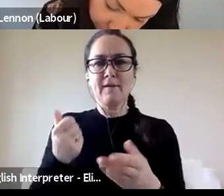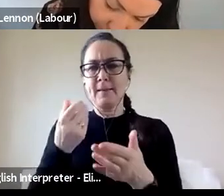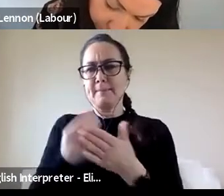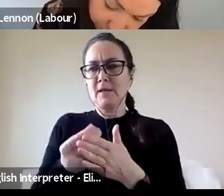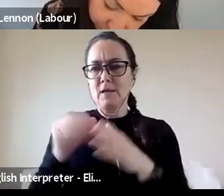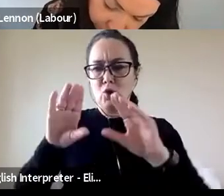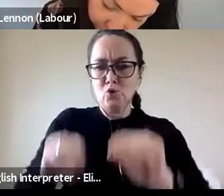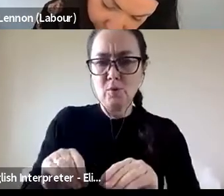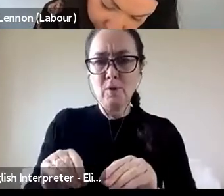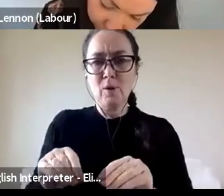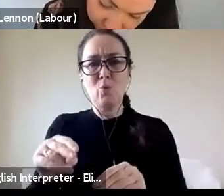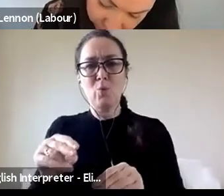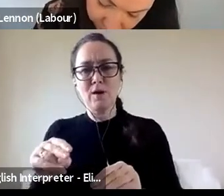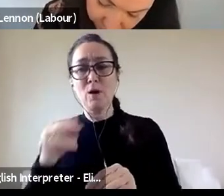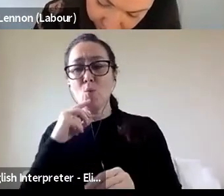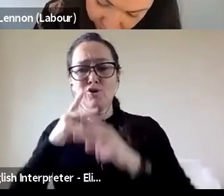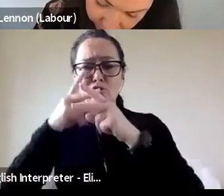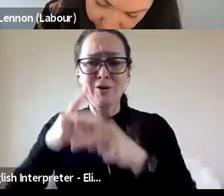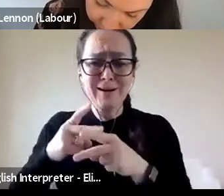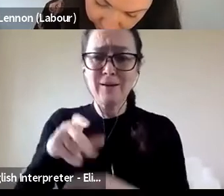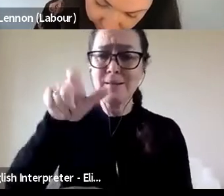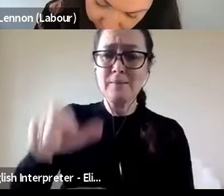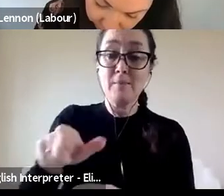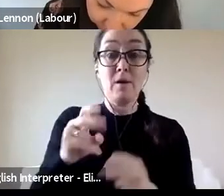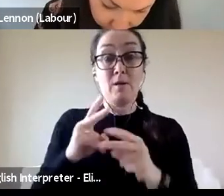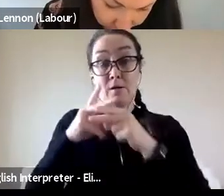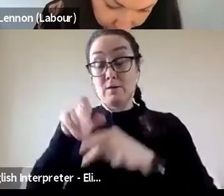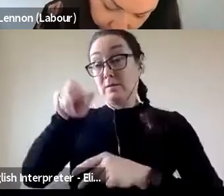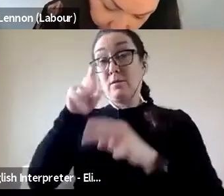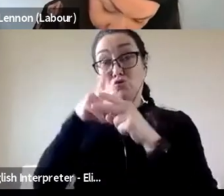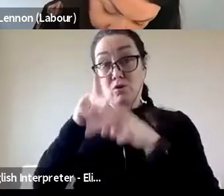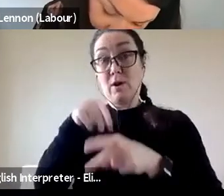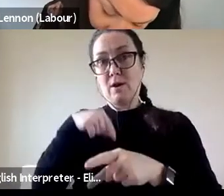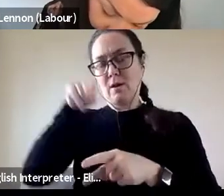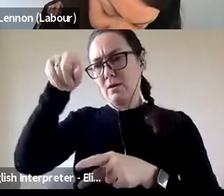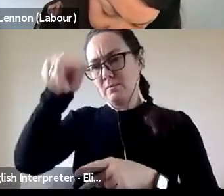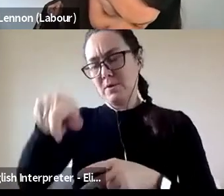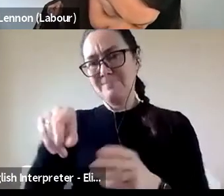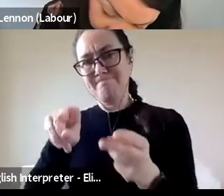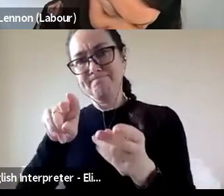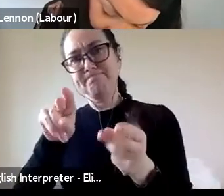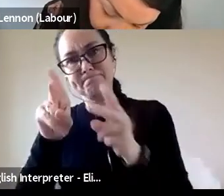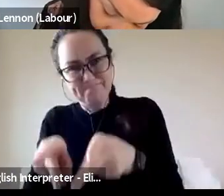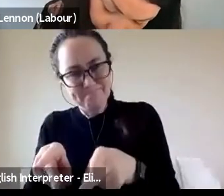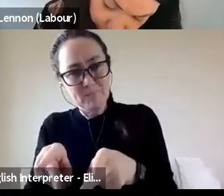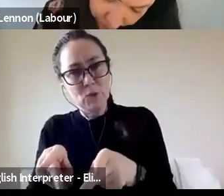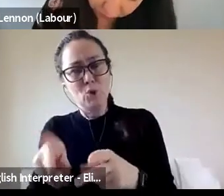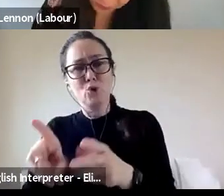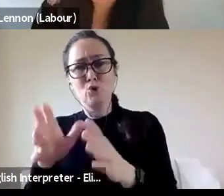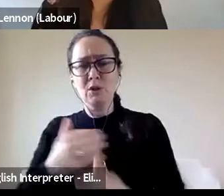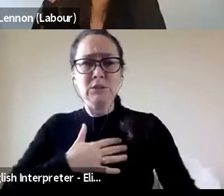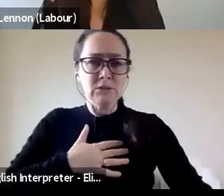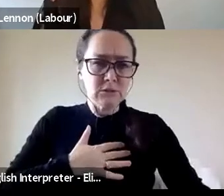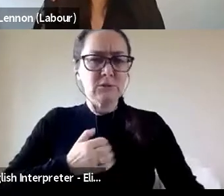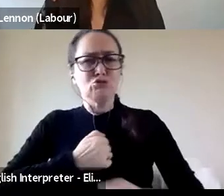And after your caring role comes to an end, you need time to get over the grief and work out what you want to